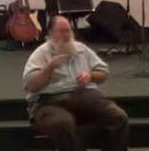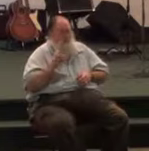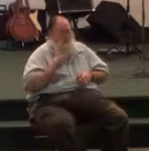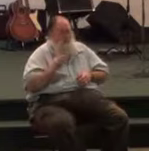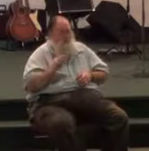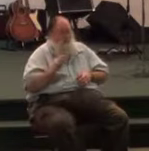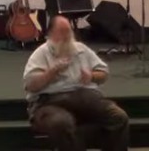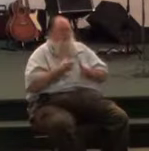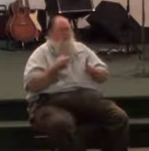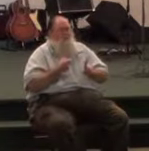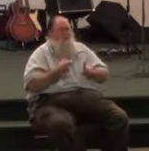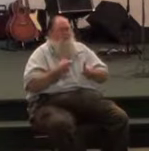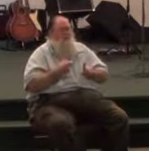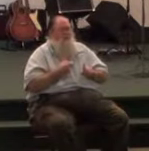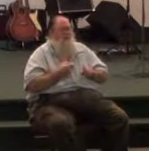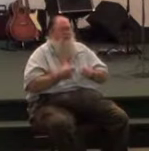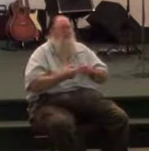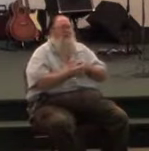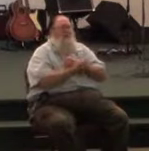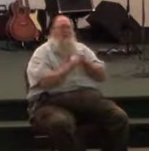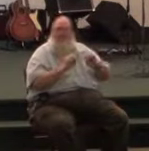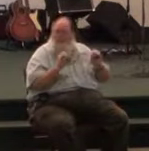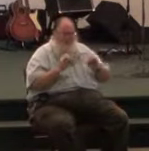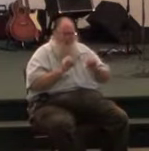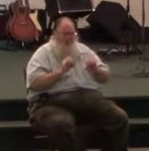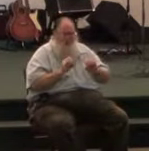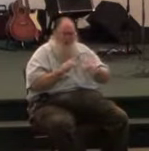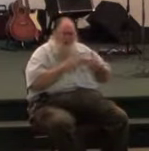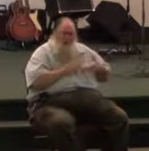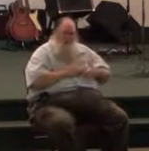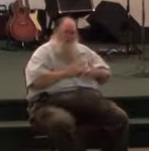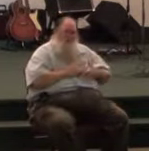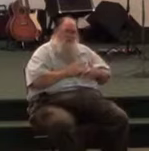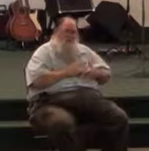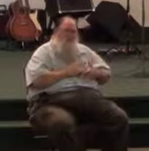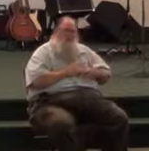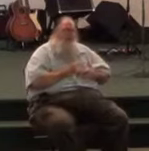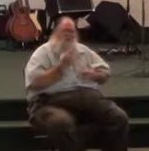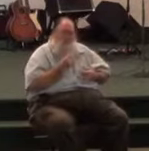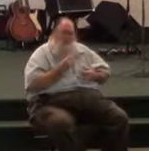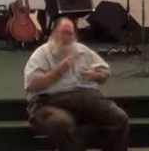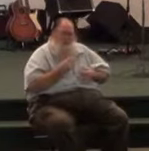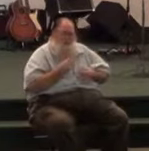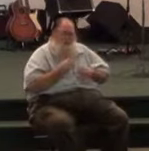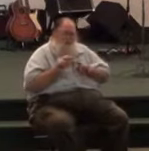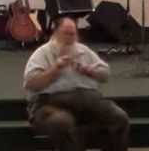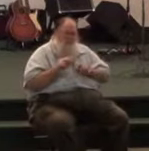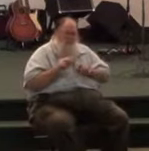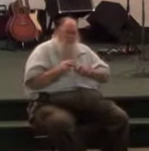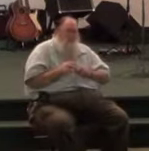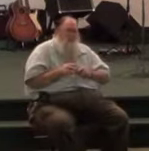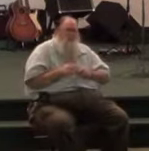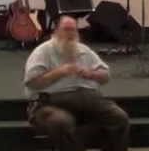These Jews, these people around listening were unsaved people and they wanted to kill